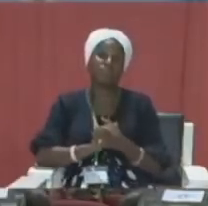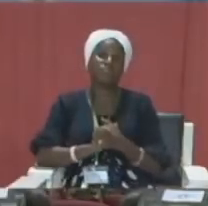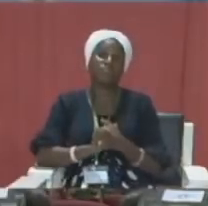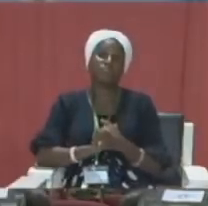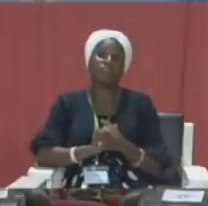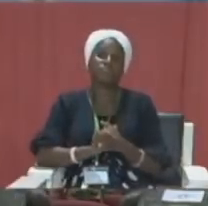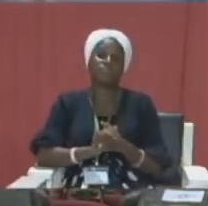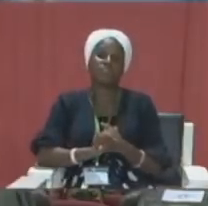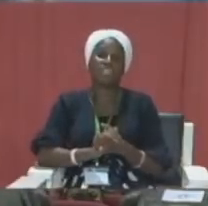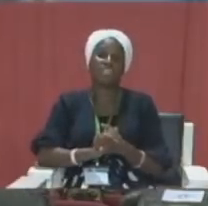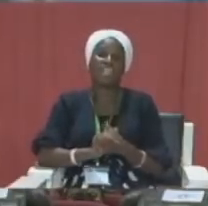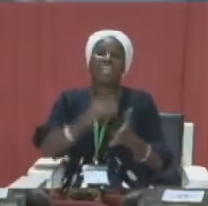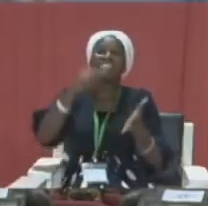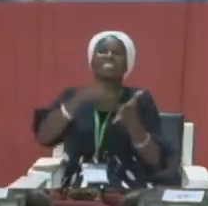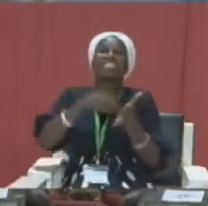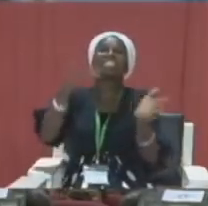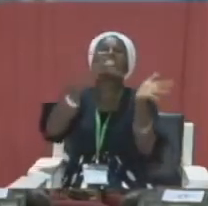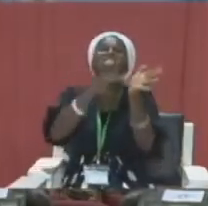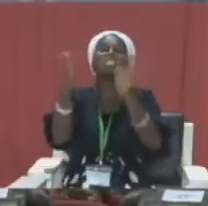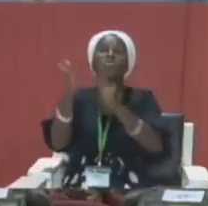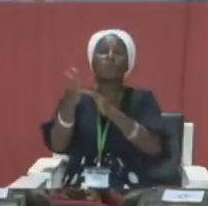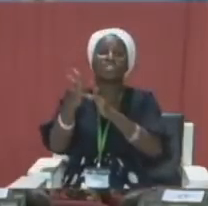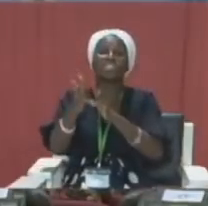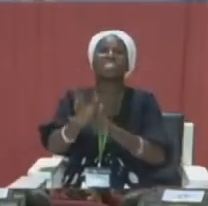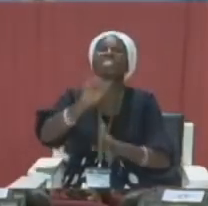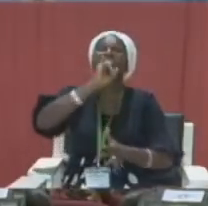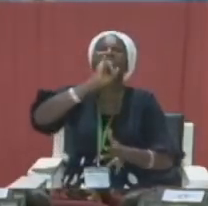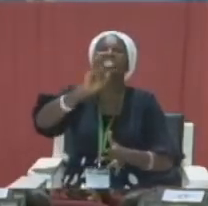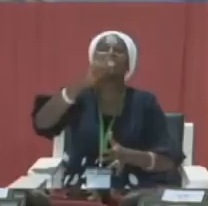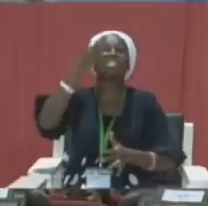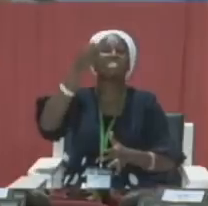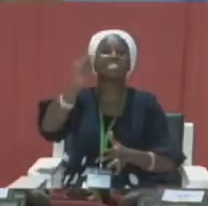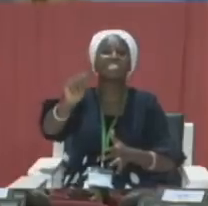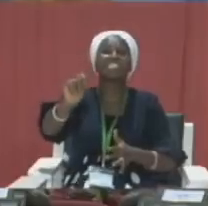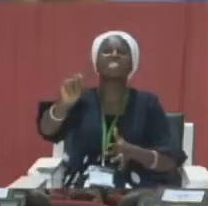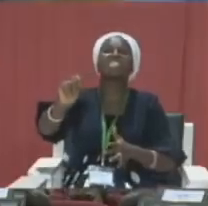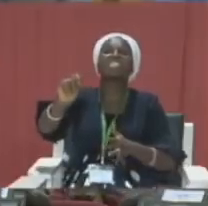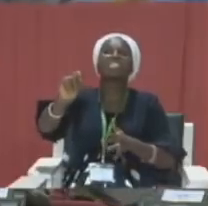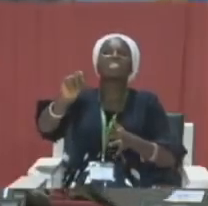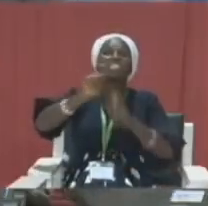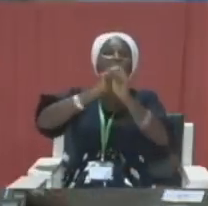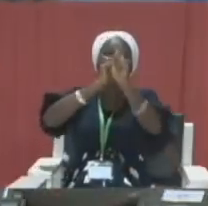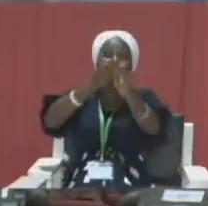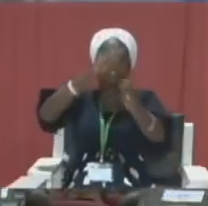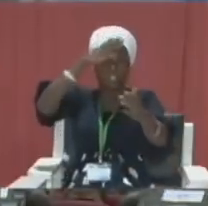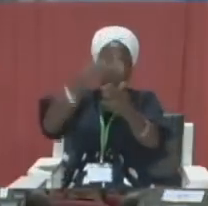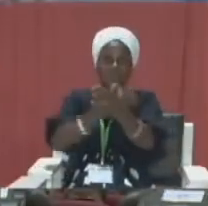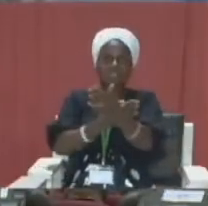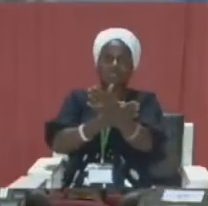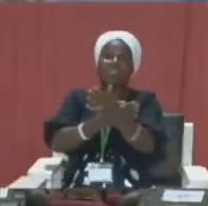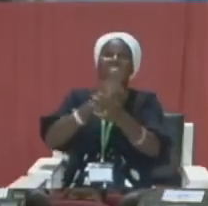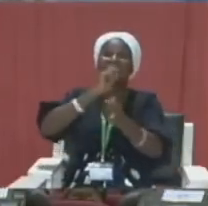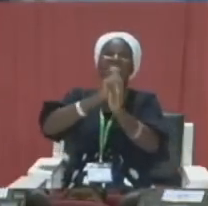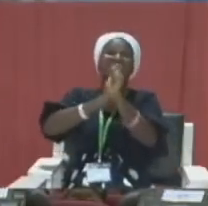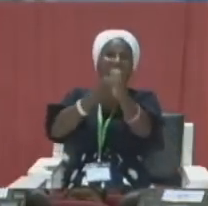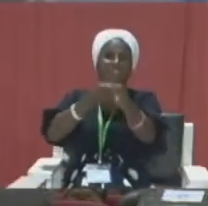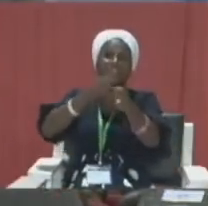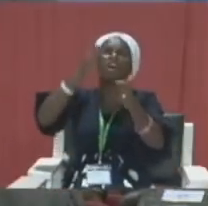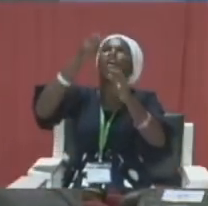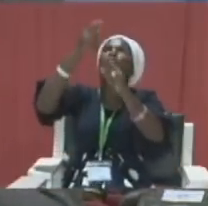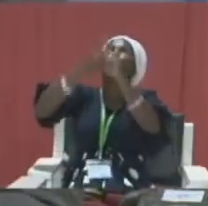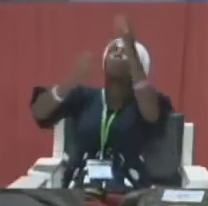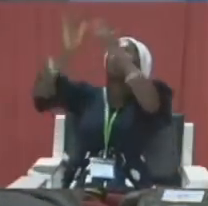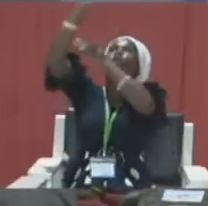this Jesus is the Son given to mankind. Isaiah 9:6 is a gift of God to the